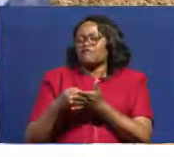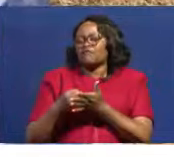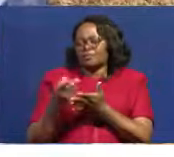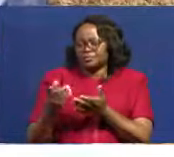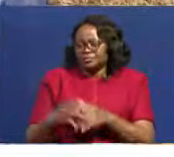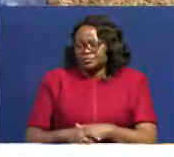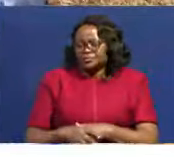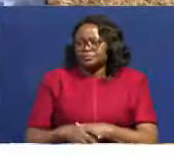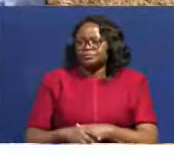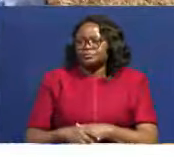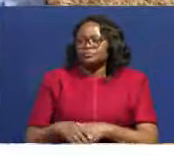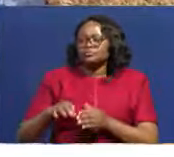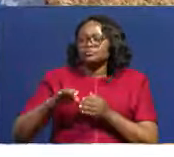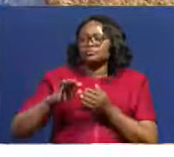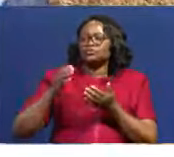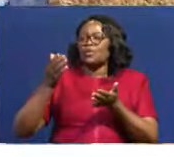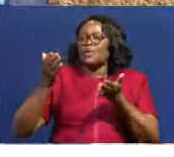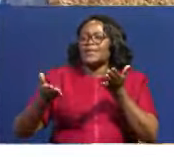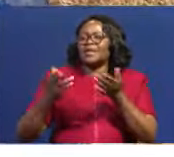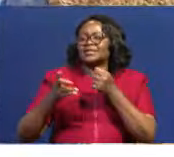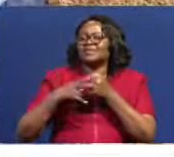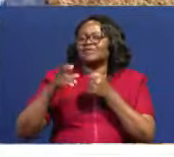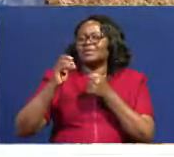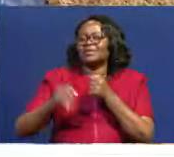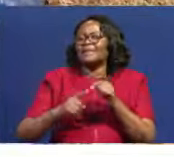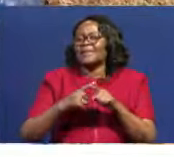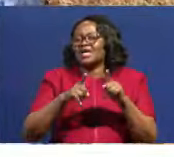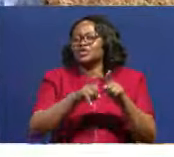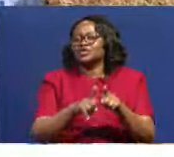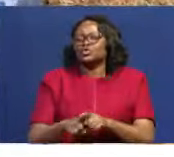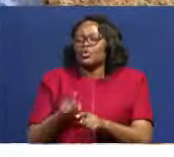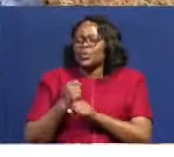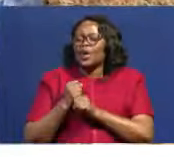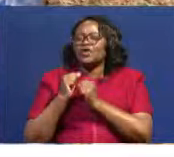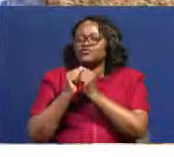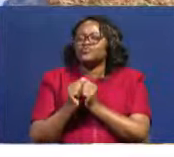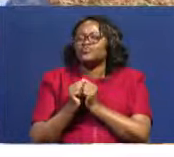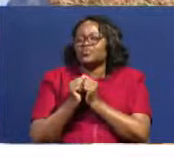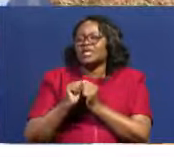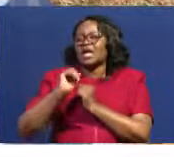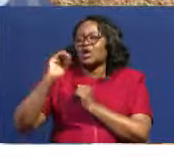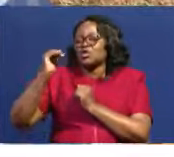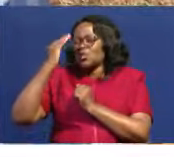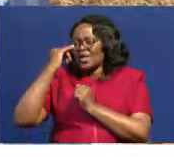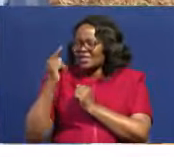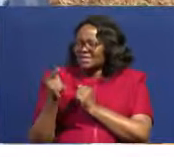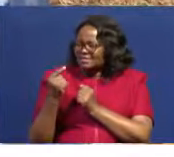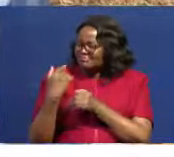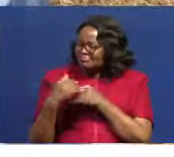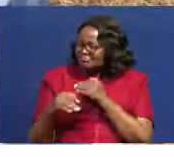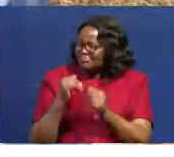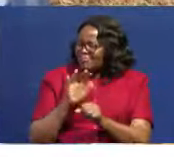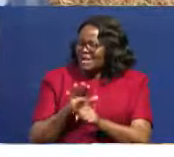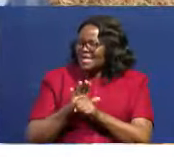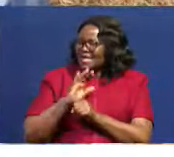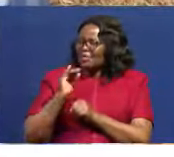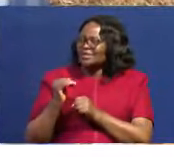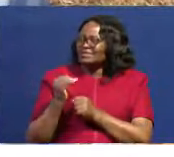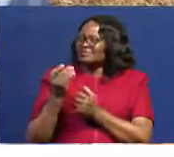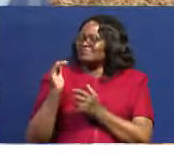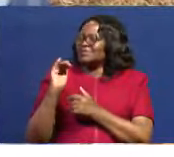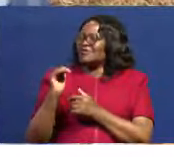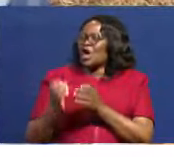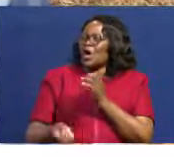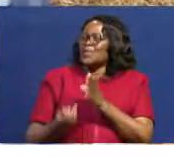help us balance the 70%. But also we are working closely with the counties, because some of this irrigation infrastructure, most of the counties, we're asking them to also